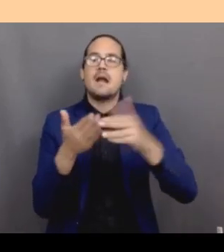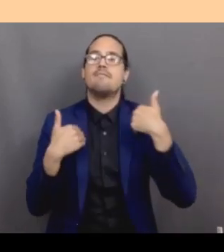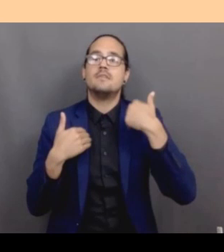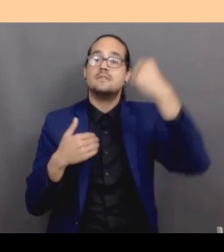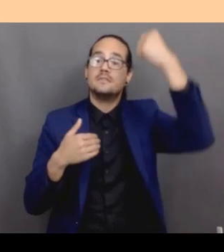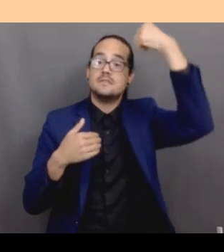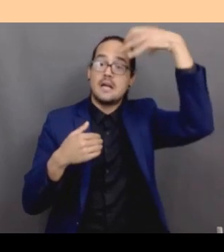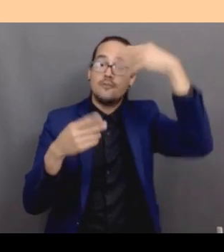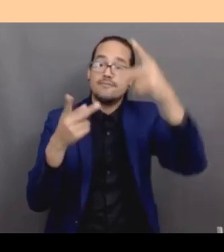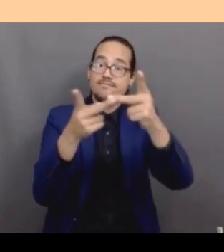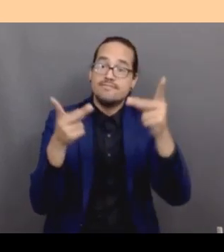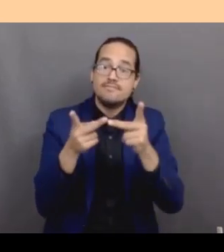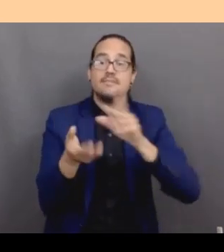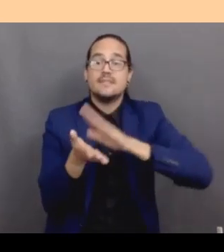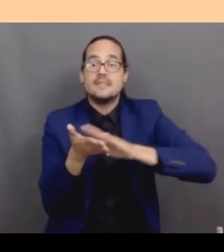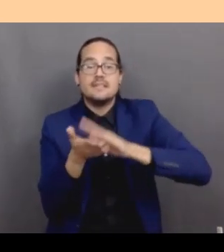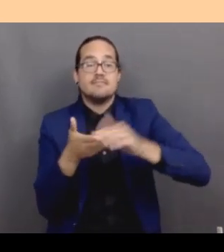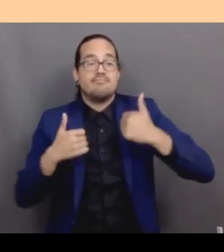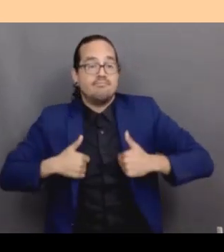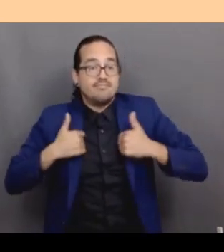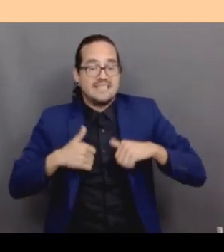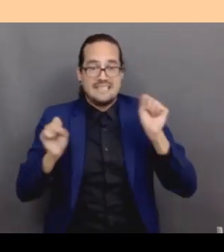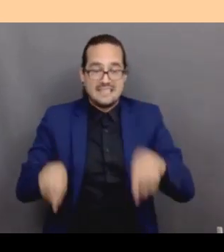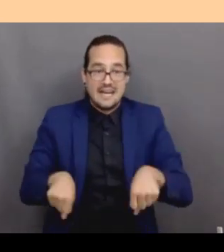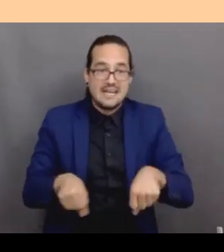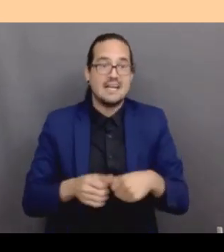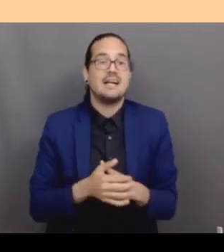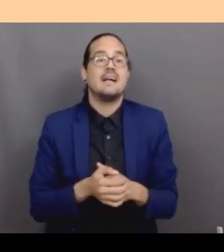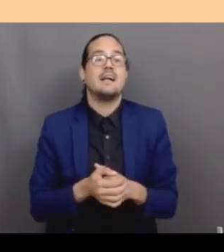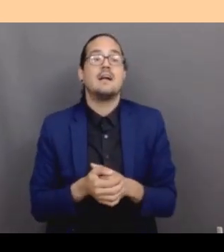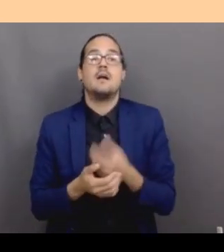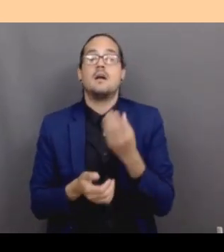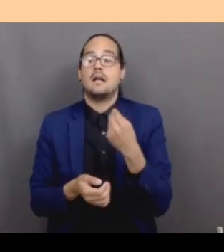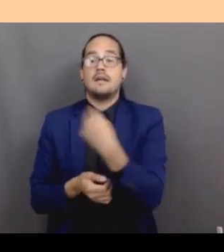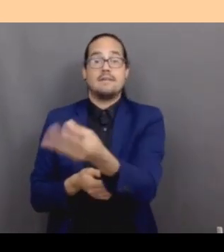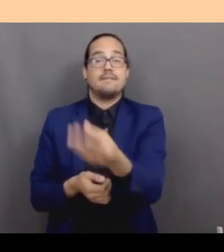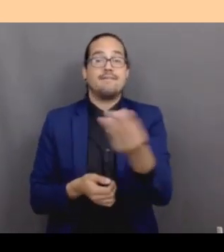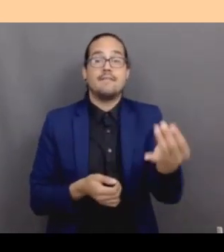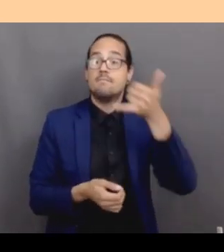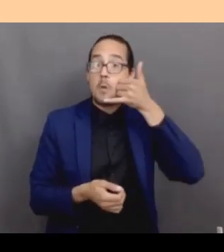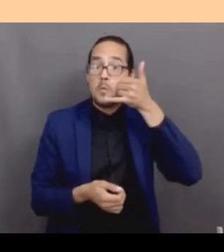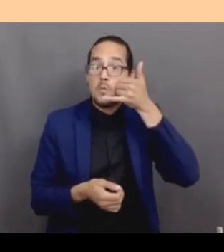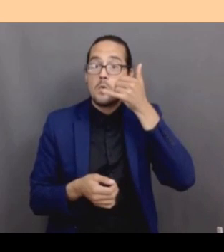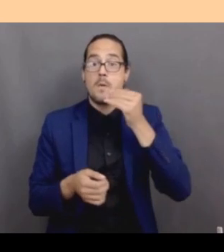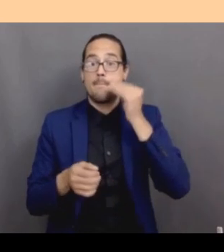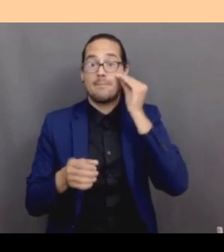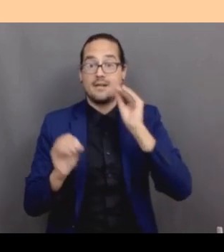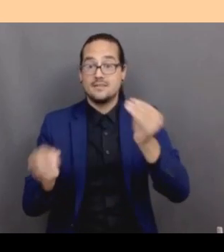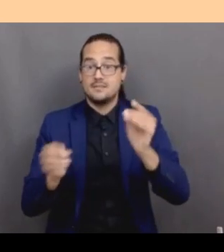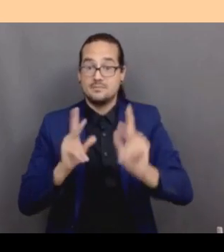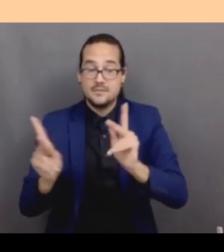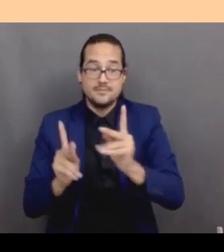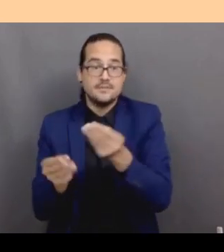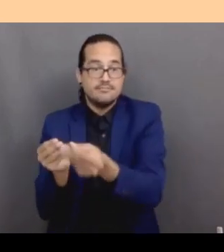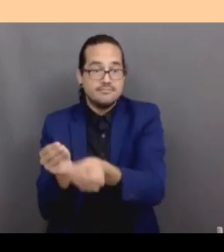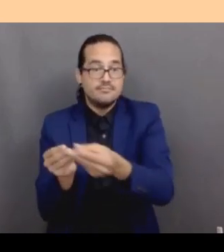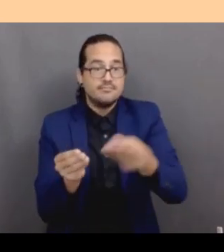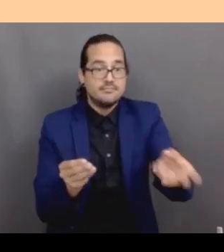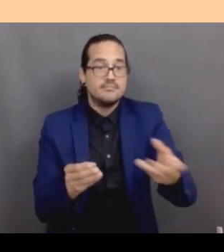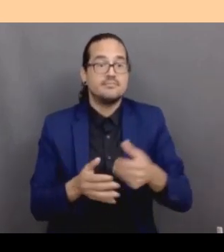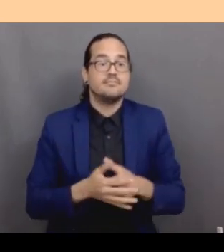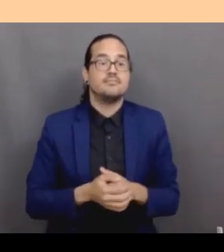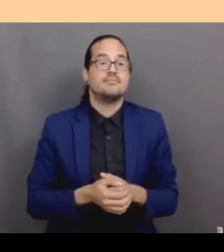homeless population. Most people know about our Real Assistance Program that's had some great success in Marin County, funded